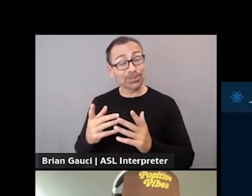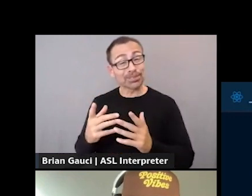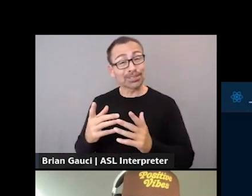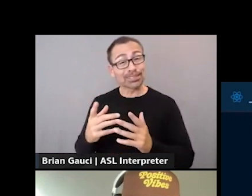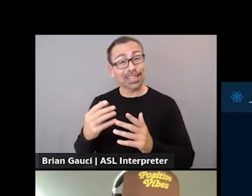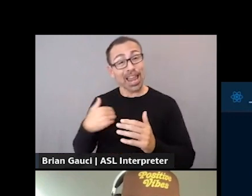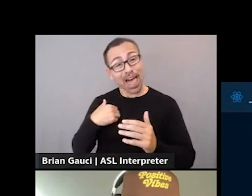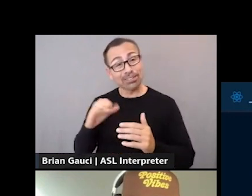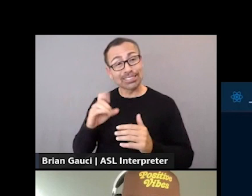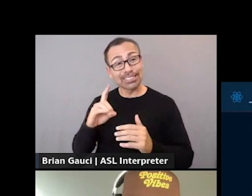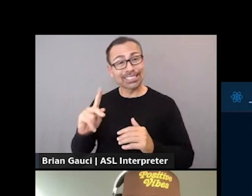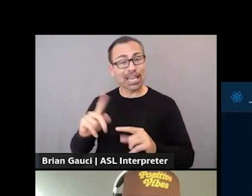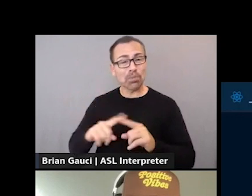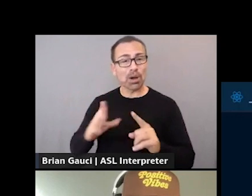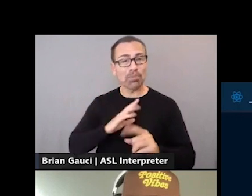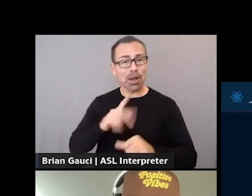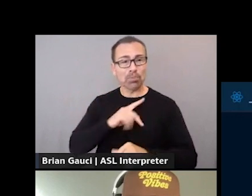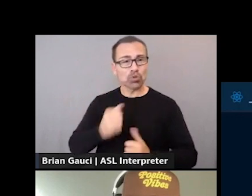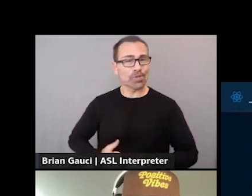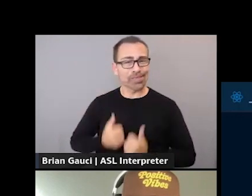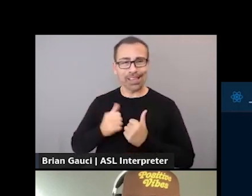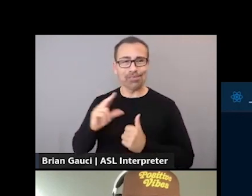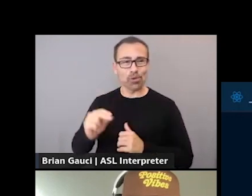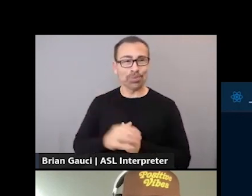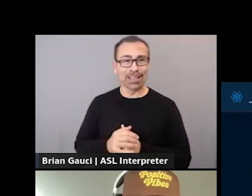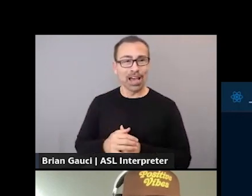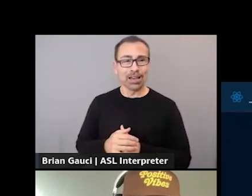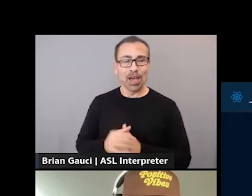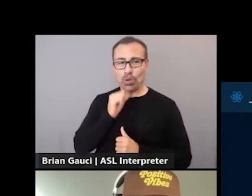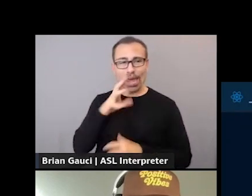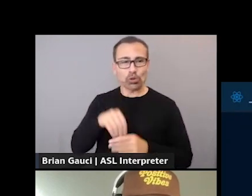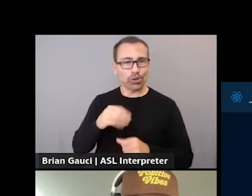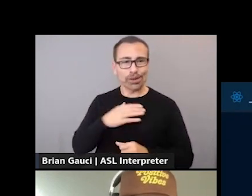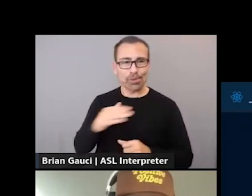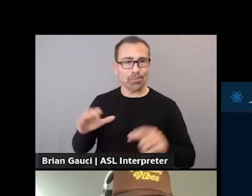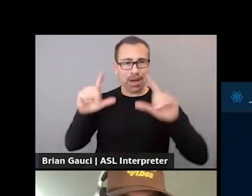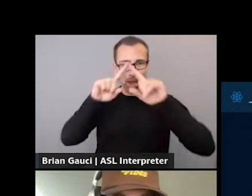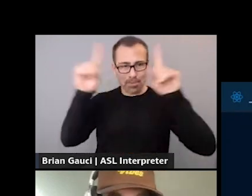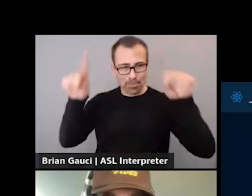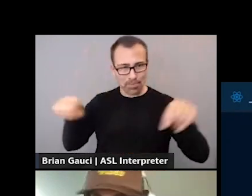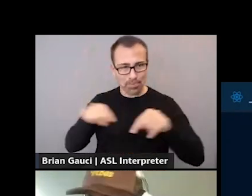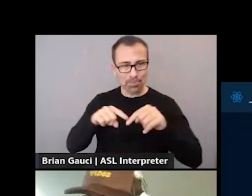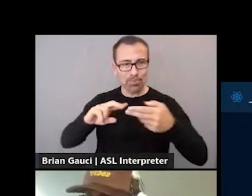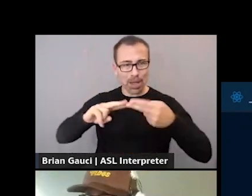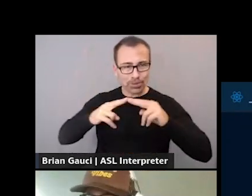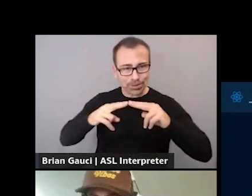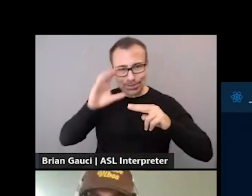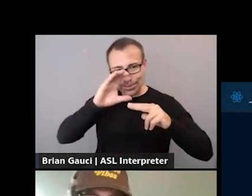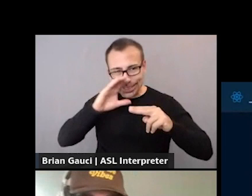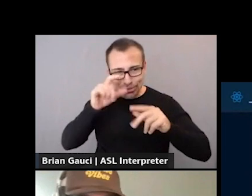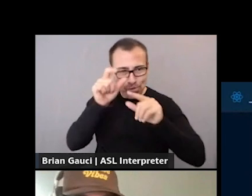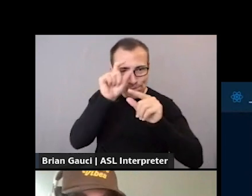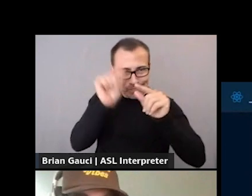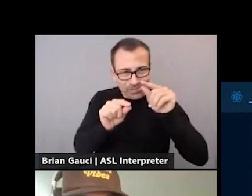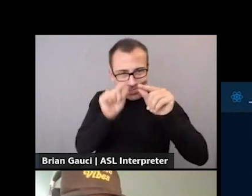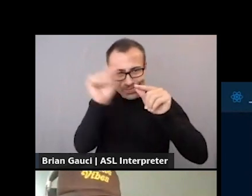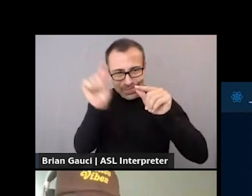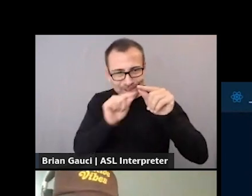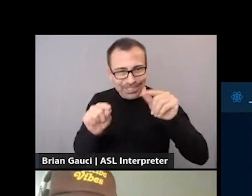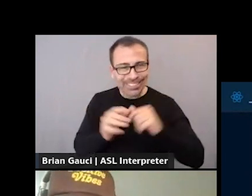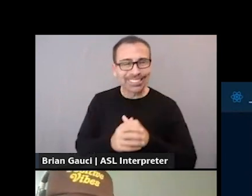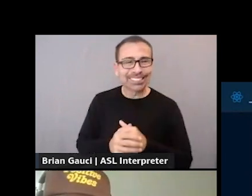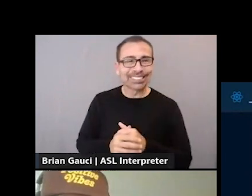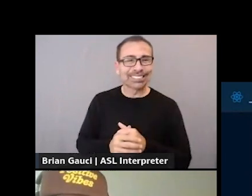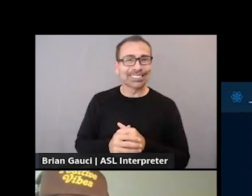put it in my crossword puzzle if that's what you're asking. Jeff is your audience, Michael. You target audience right here. Talking